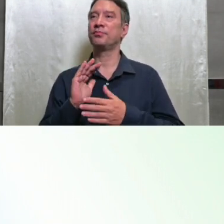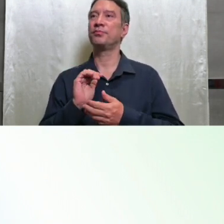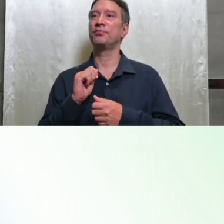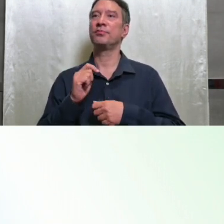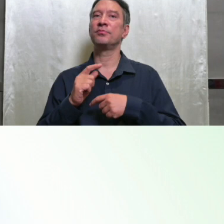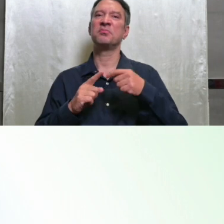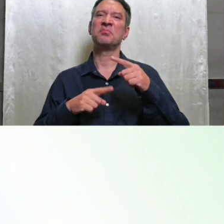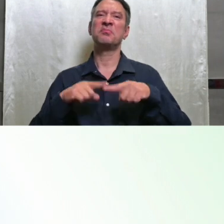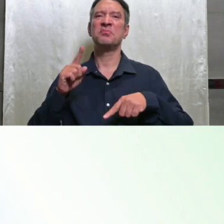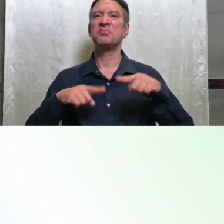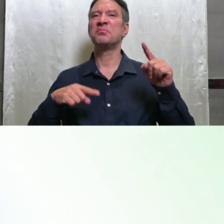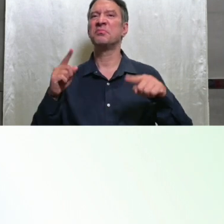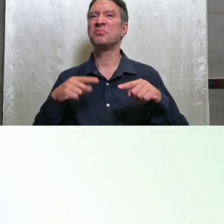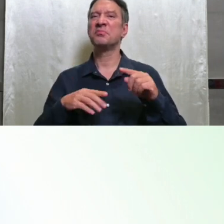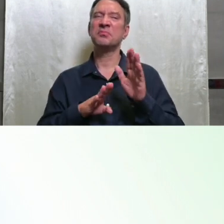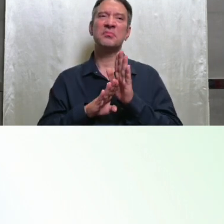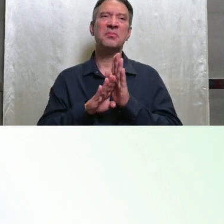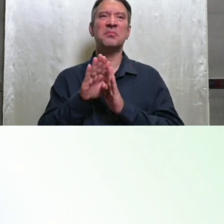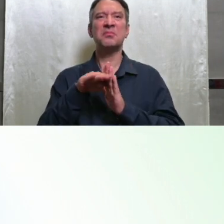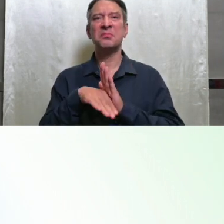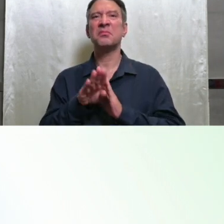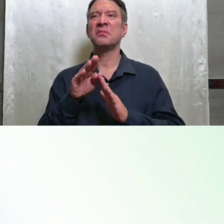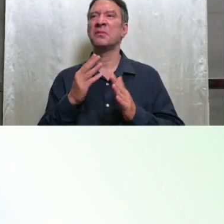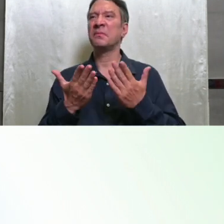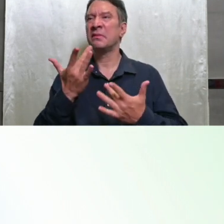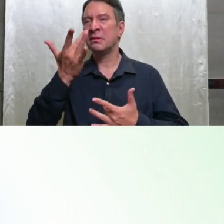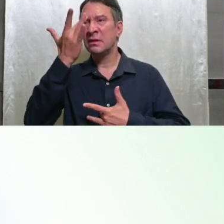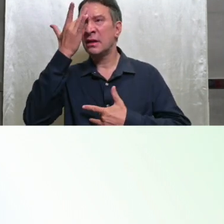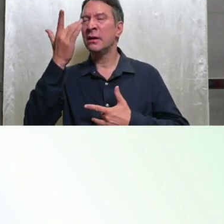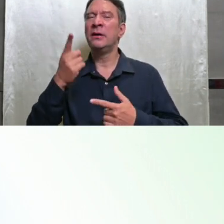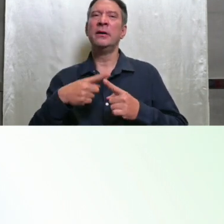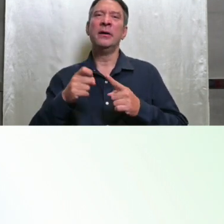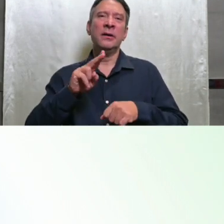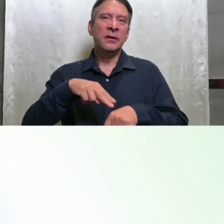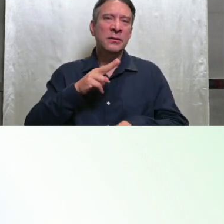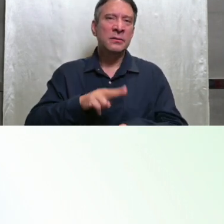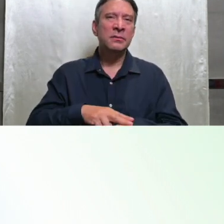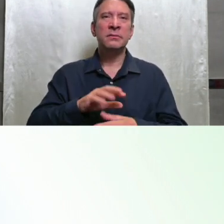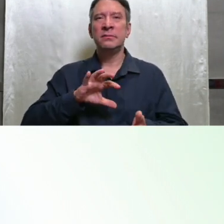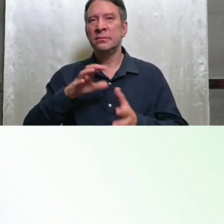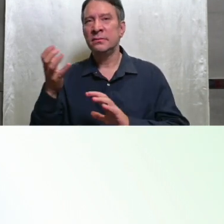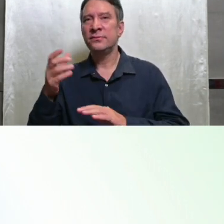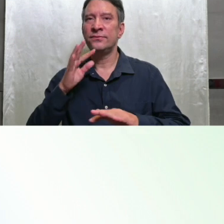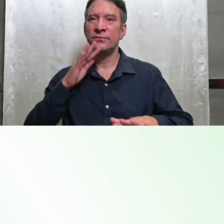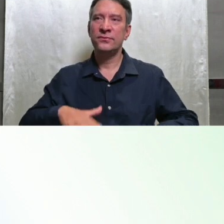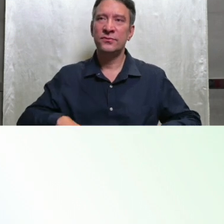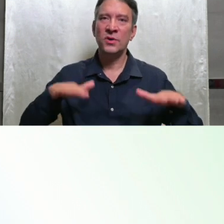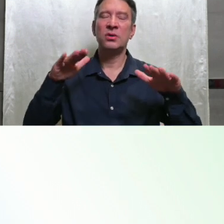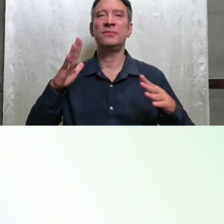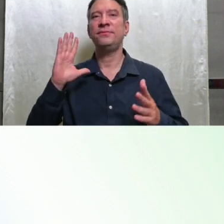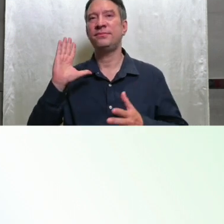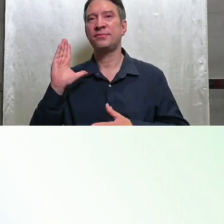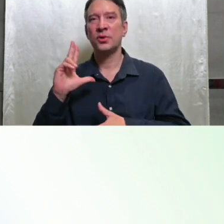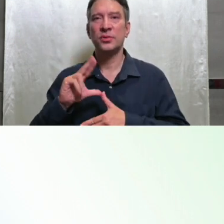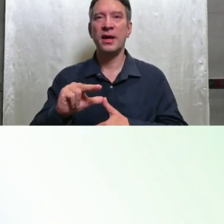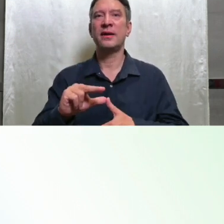also continued to be improved, right? So these core skills, these are skills that you can bring anywhere, right? So